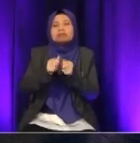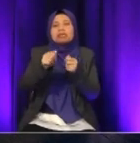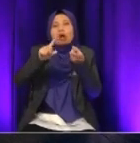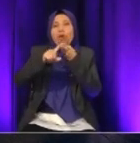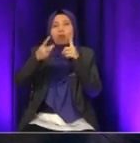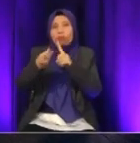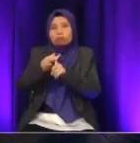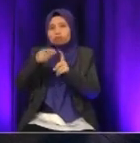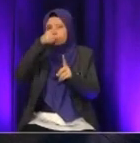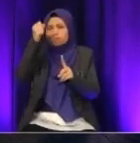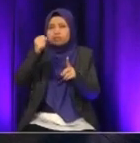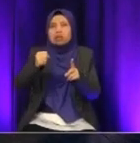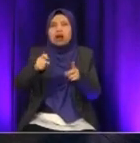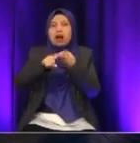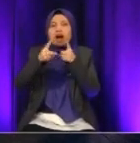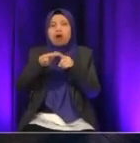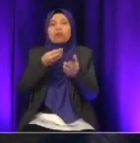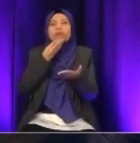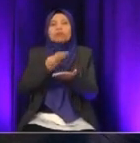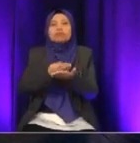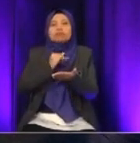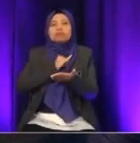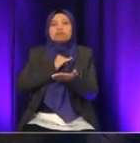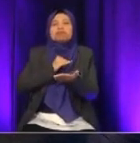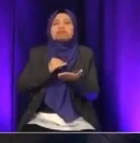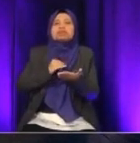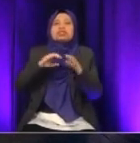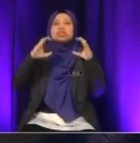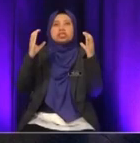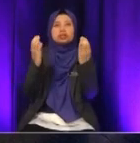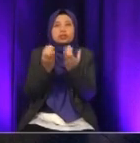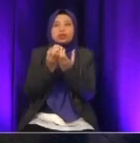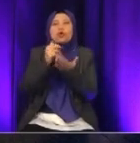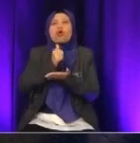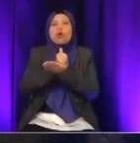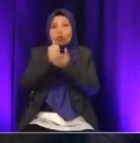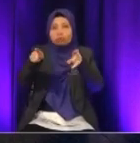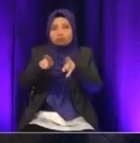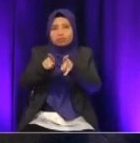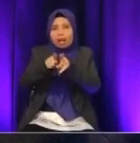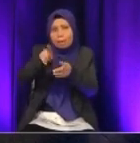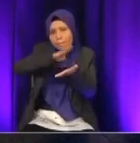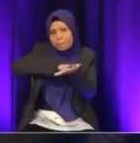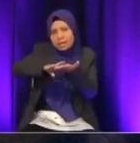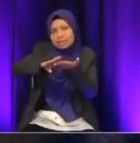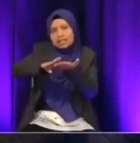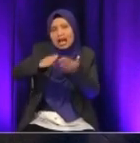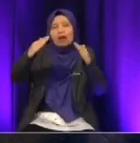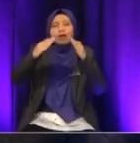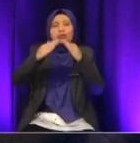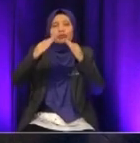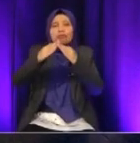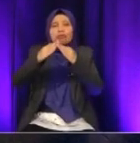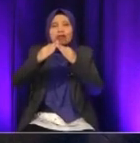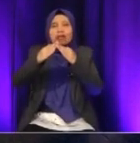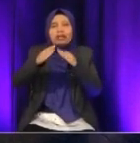because most of my best friends stay around my place. That's interesting. So yes, cleaning together the my apartment together with my friends is